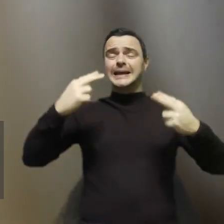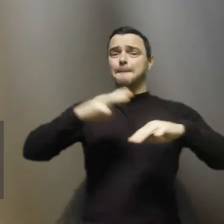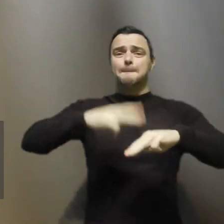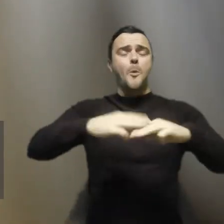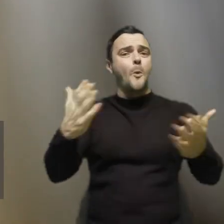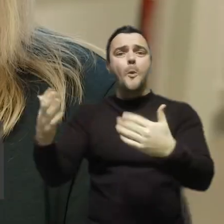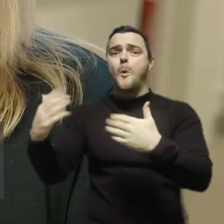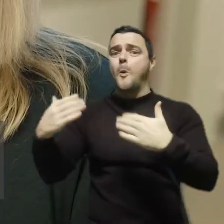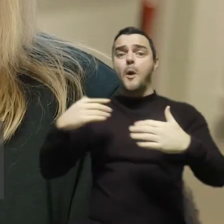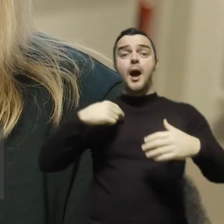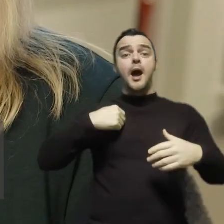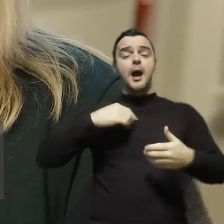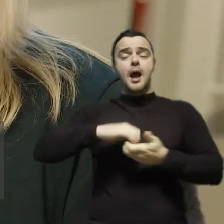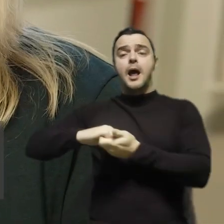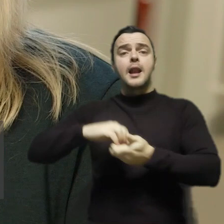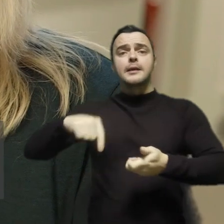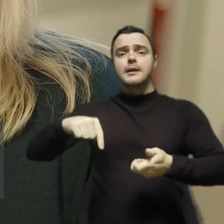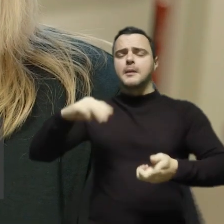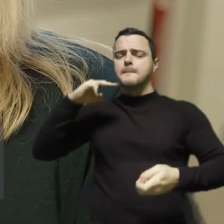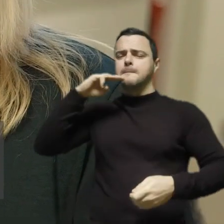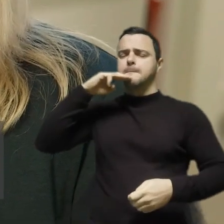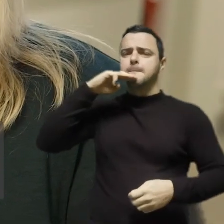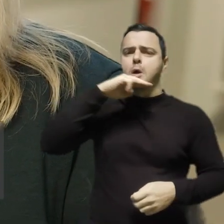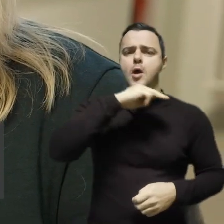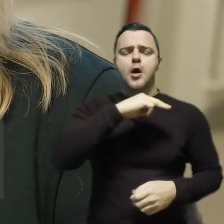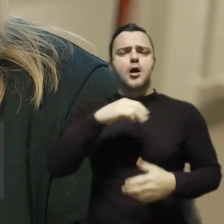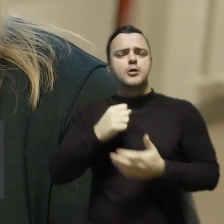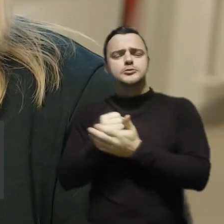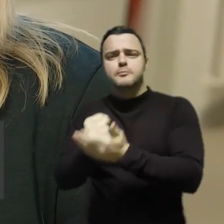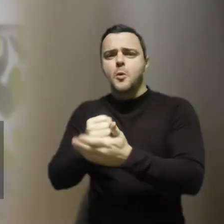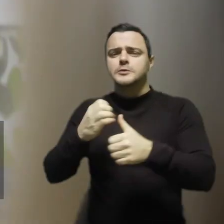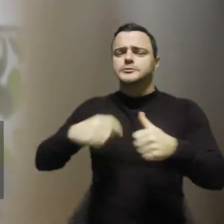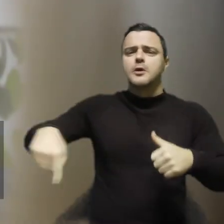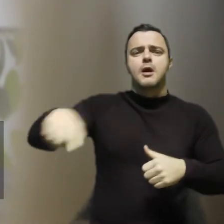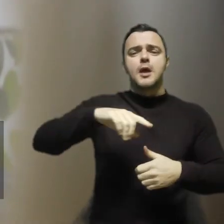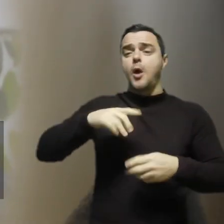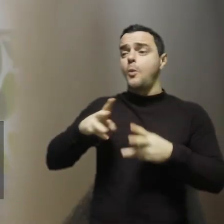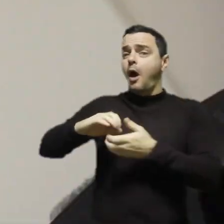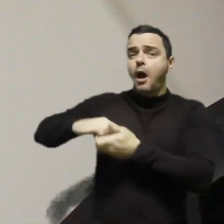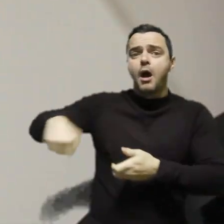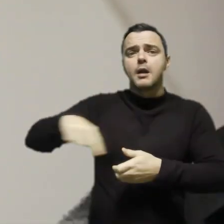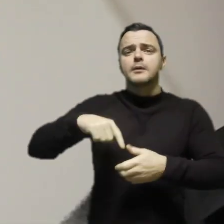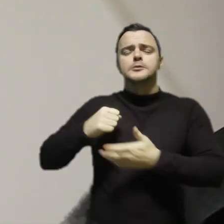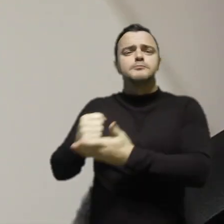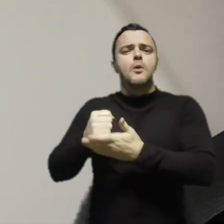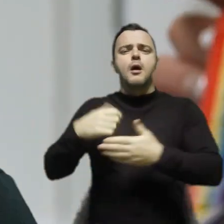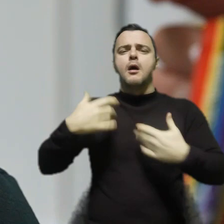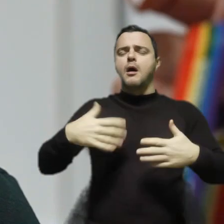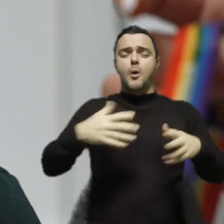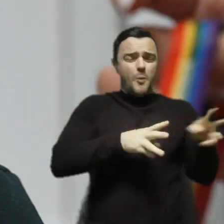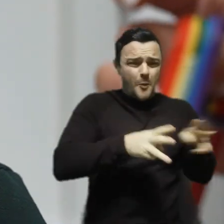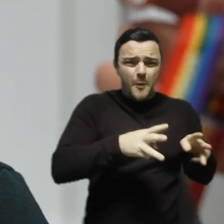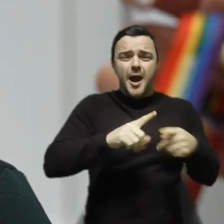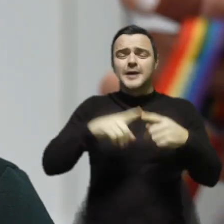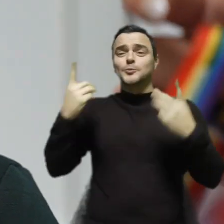we need more, because I think as an ally, it's really important that I support my colleagues. You spend so much of your